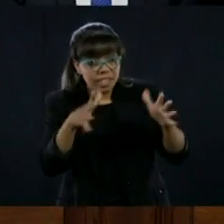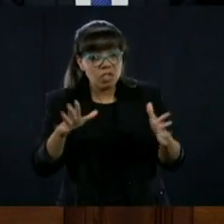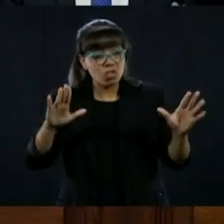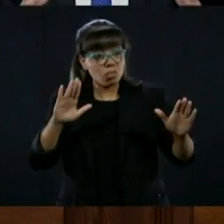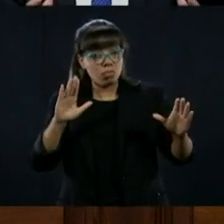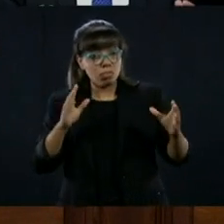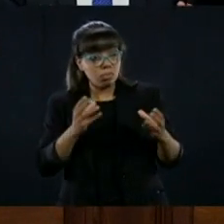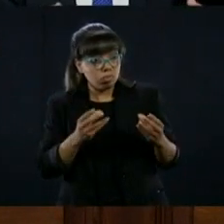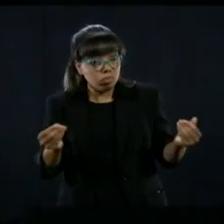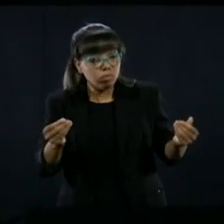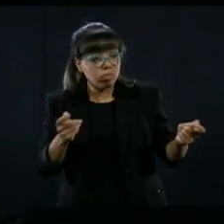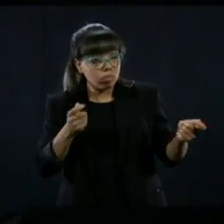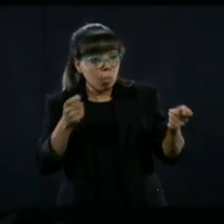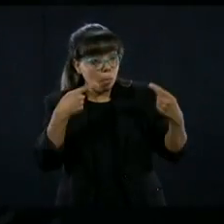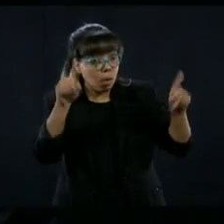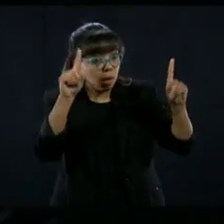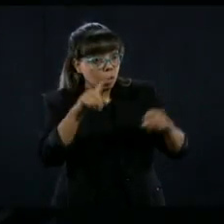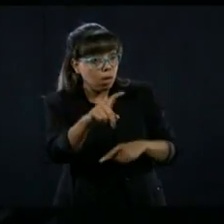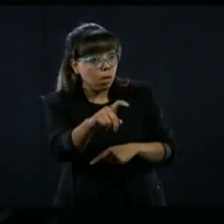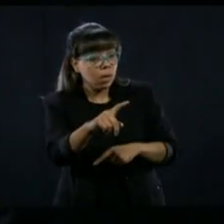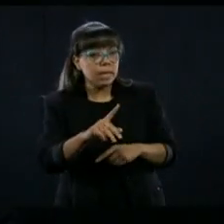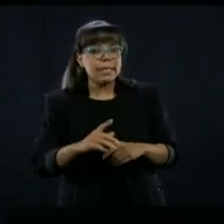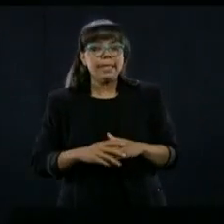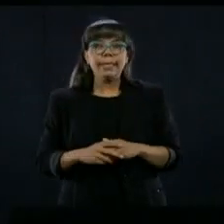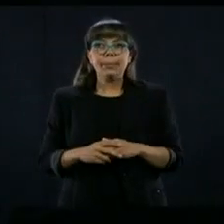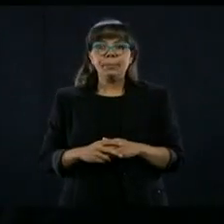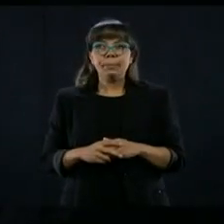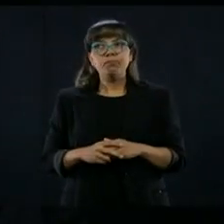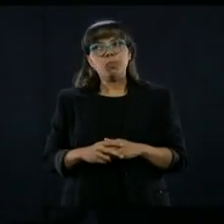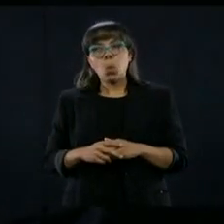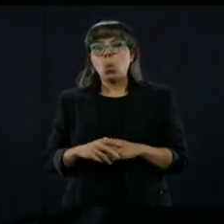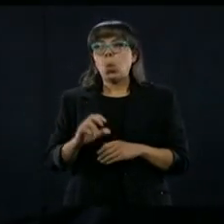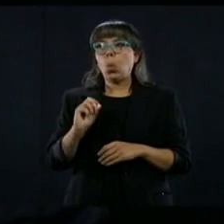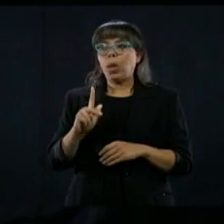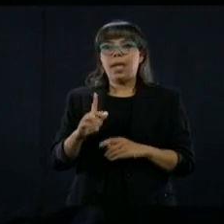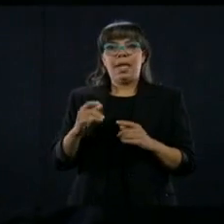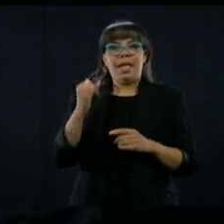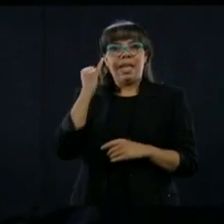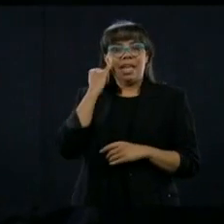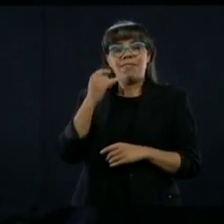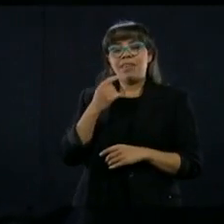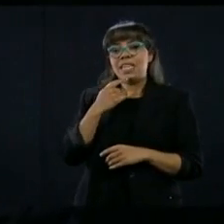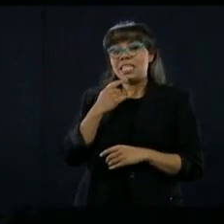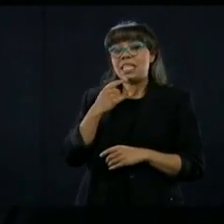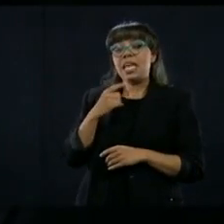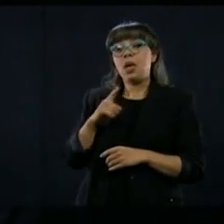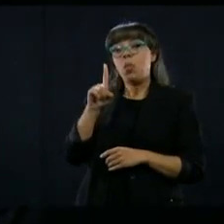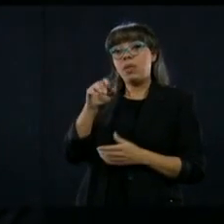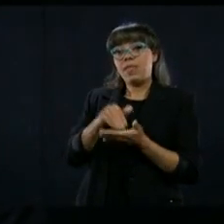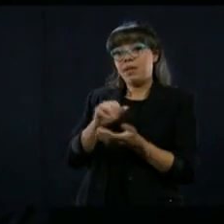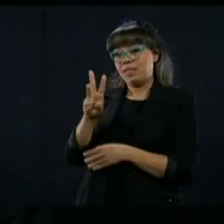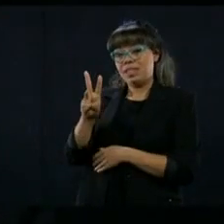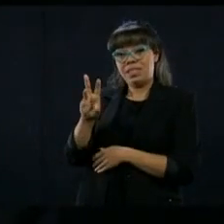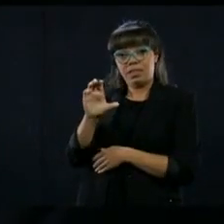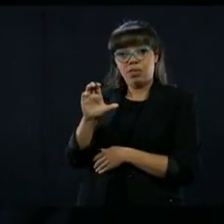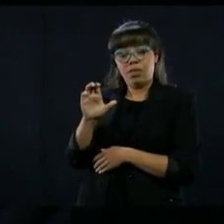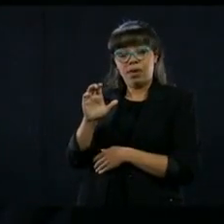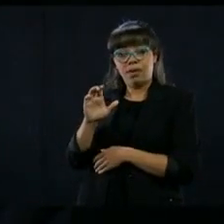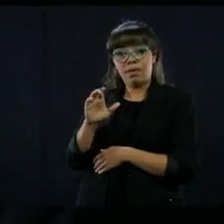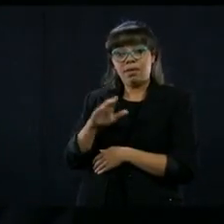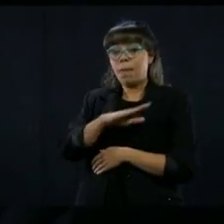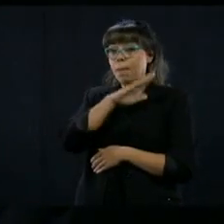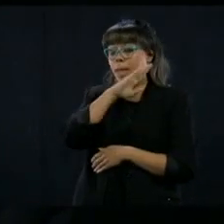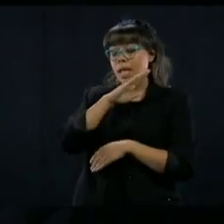But it's tighter. When I say that we have 1,600 beds that are used, a good part of that is